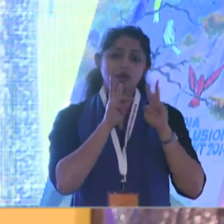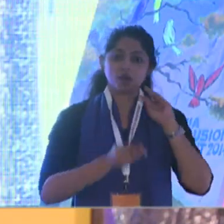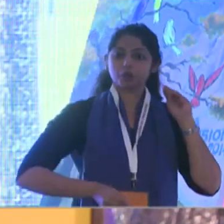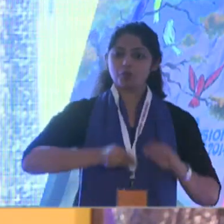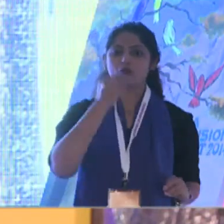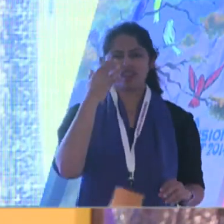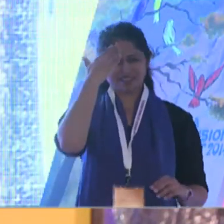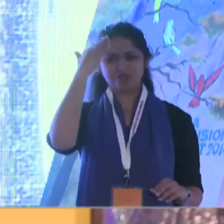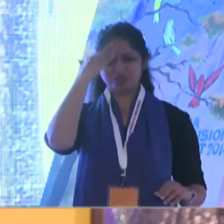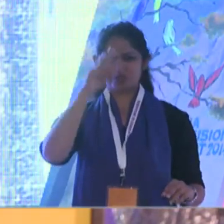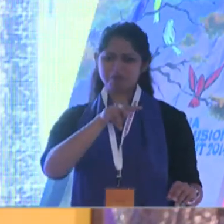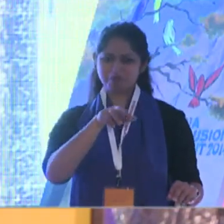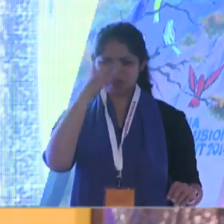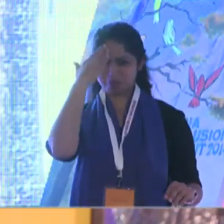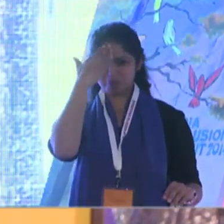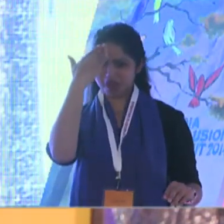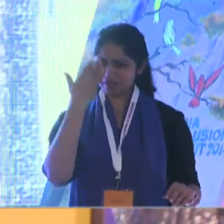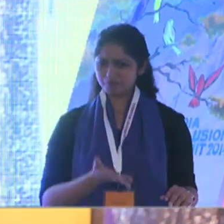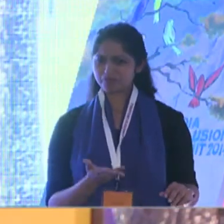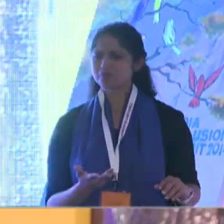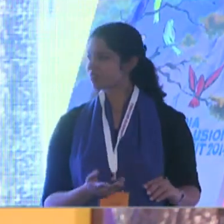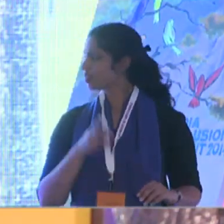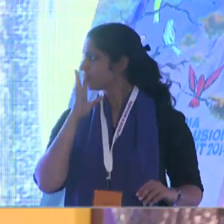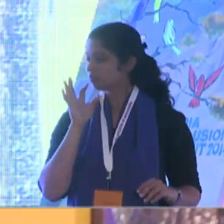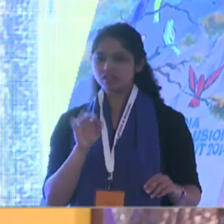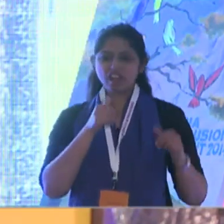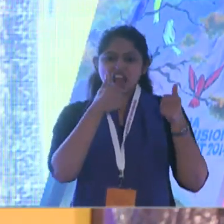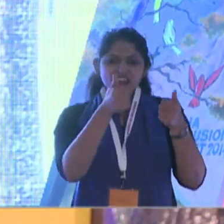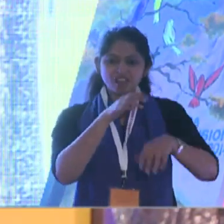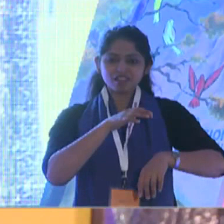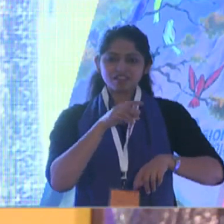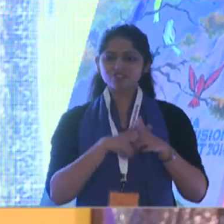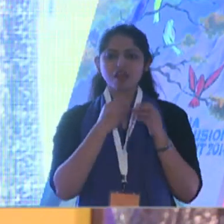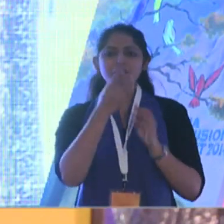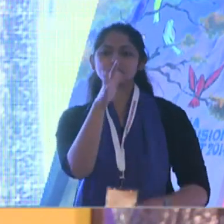Preeti, I mean it. Let me tell you, it's not a good job.